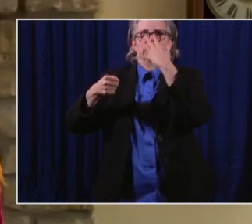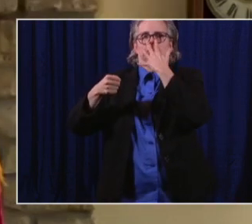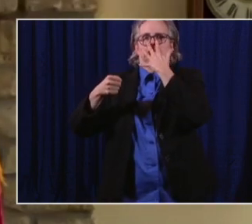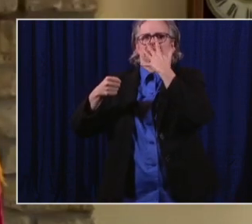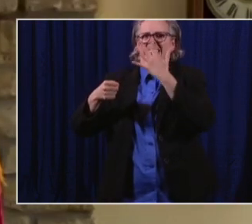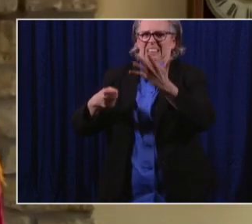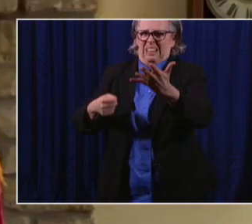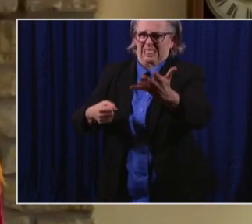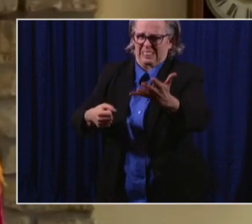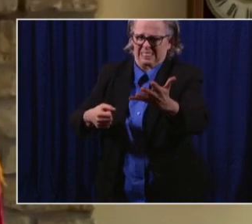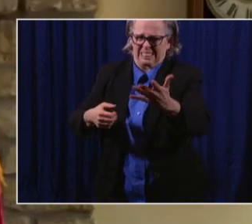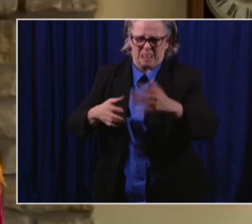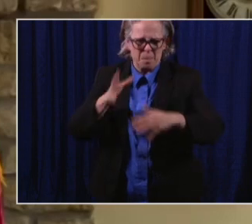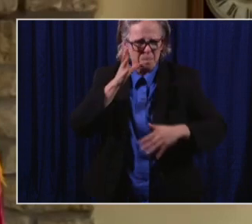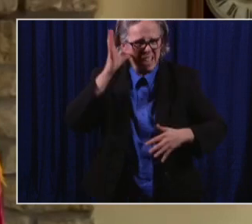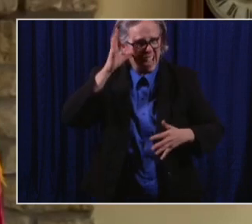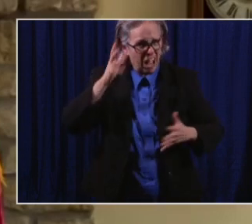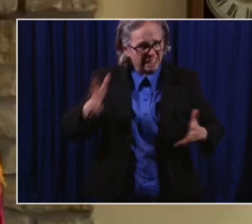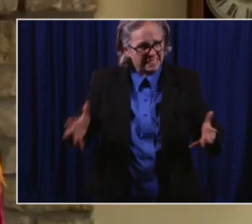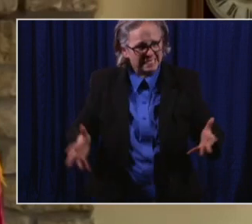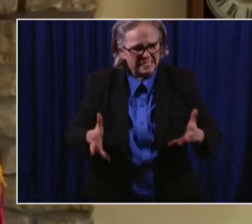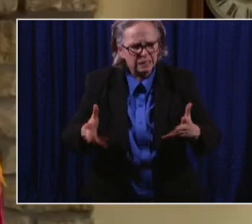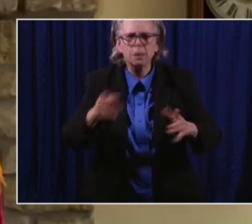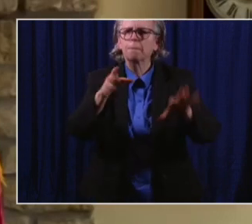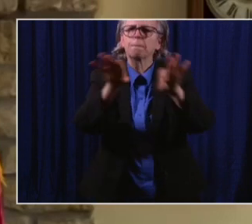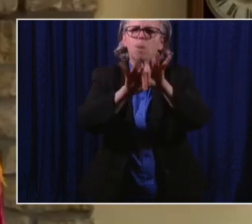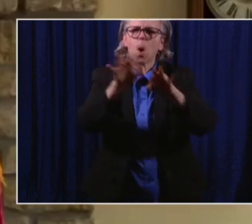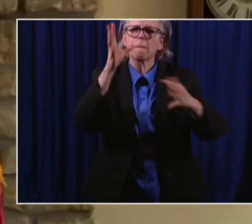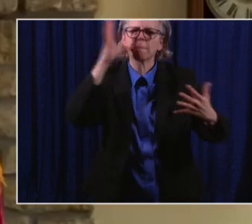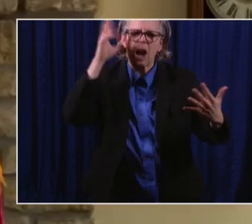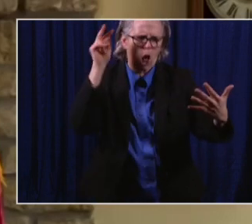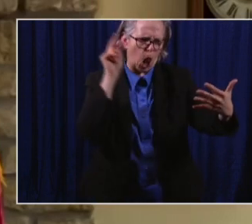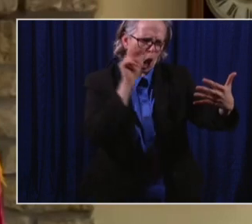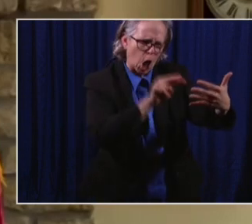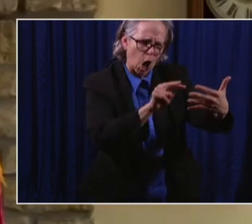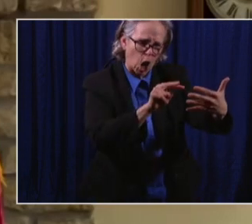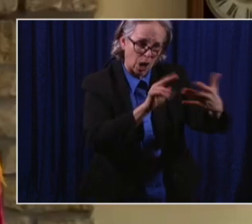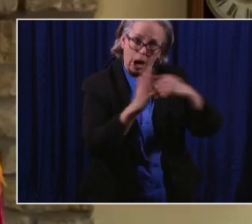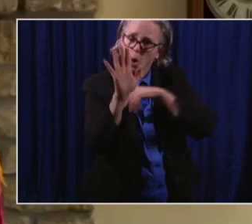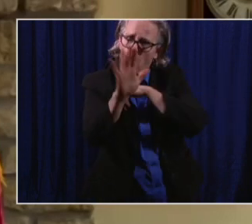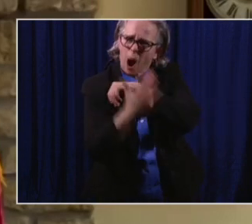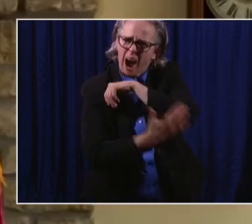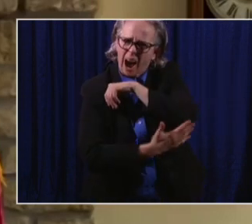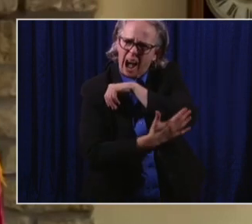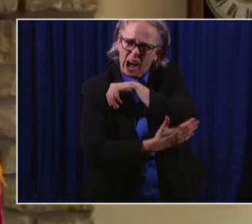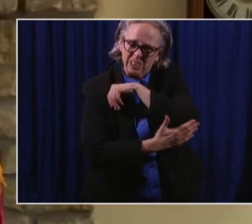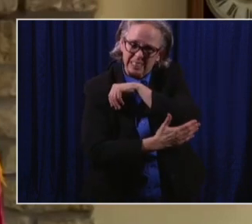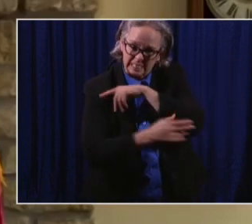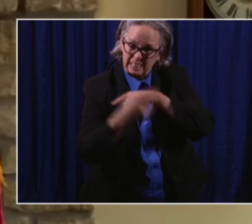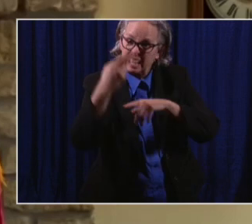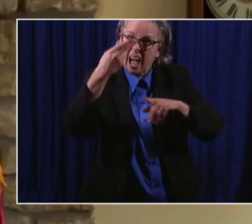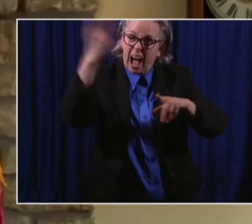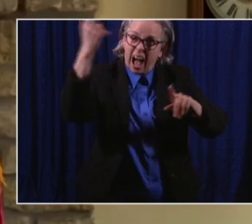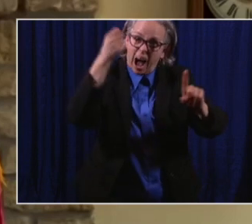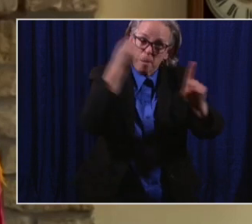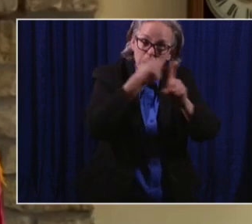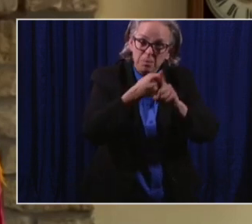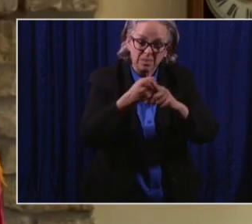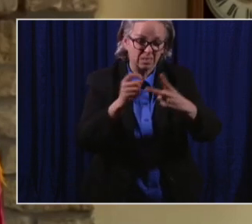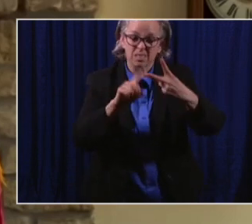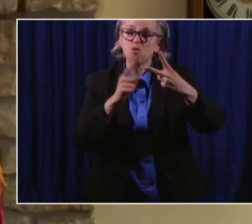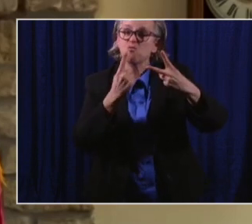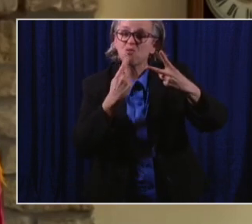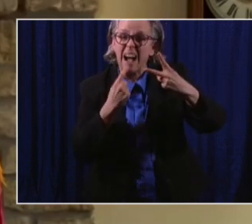that? Is it a red county? And to look at these things. It's one piece of information.